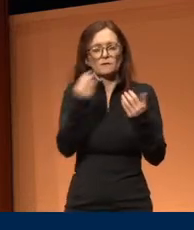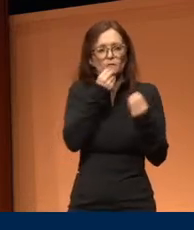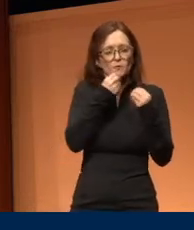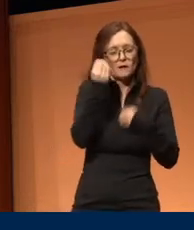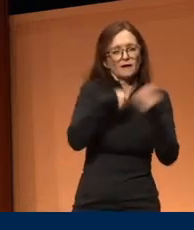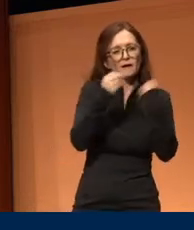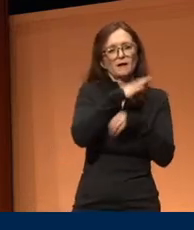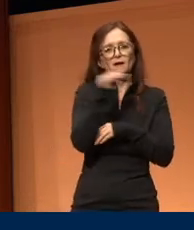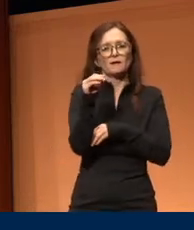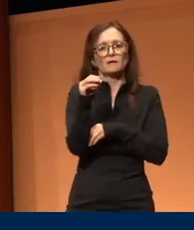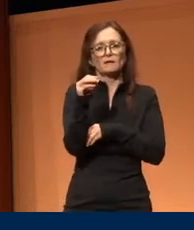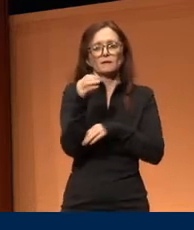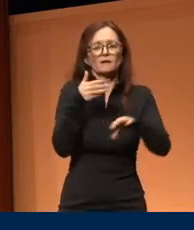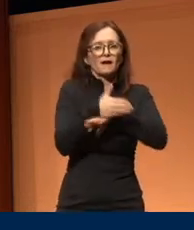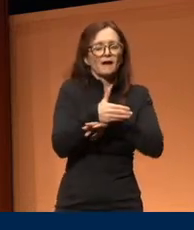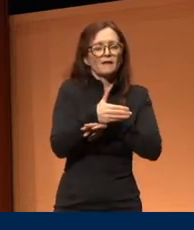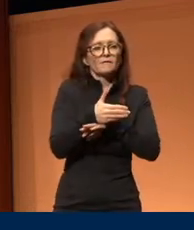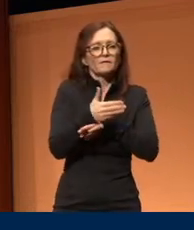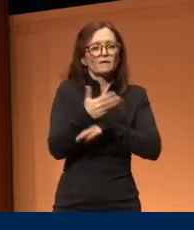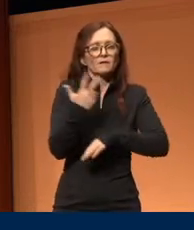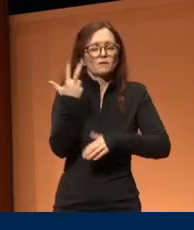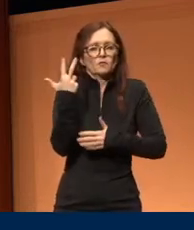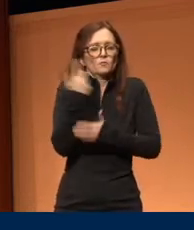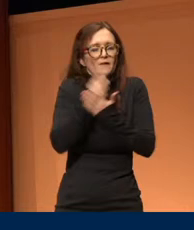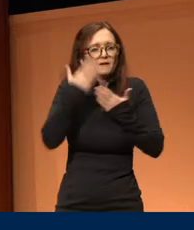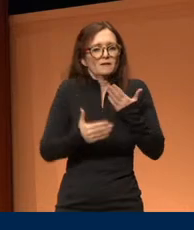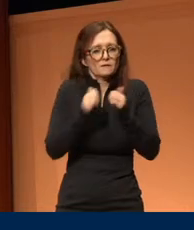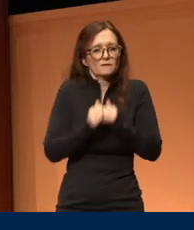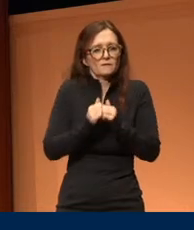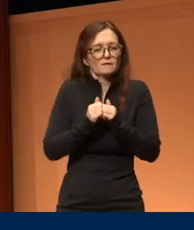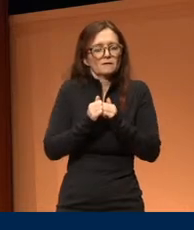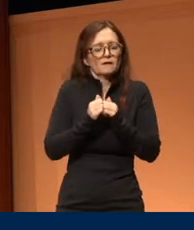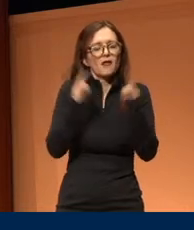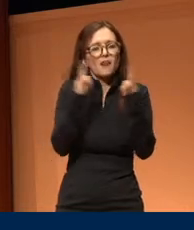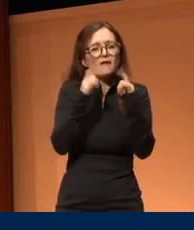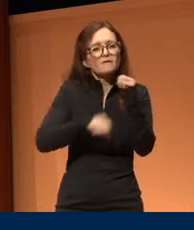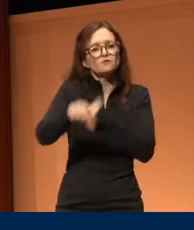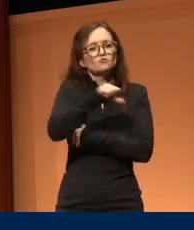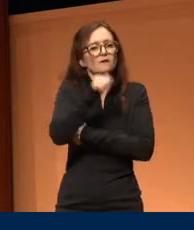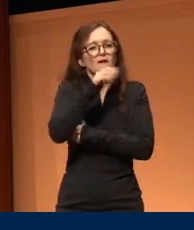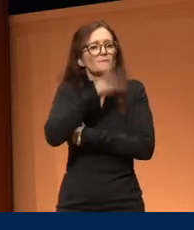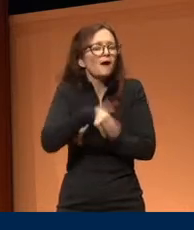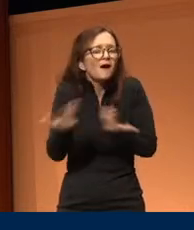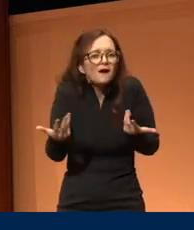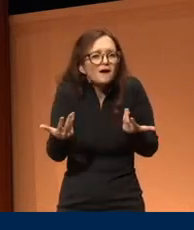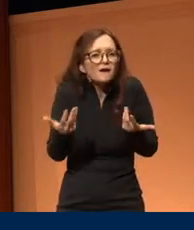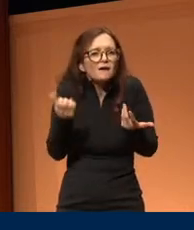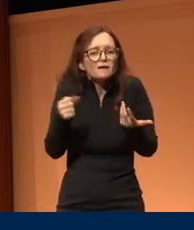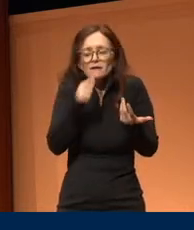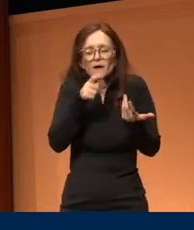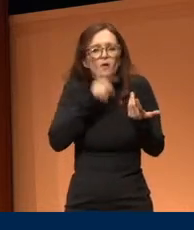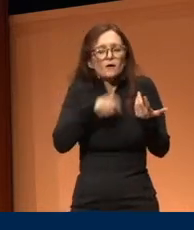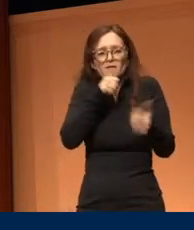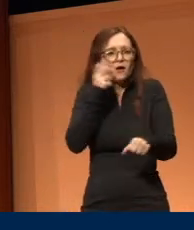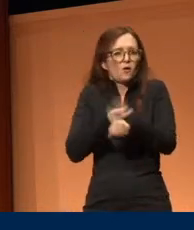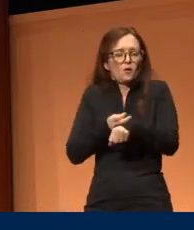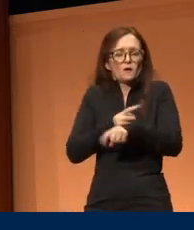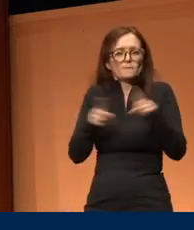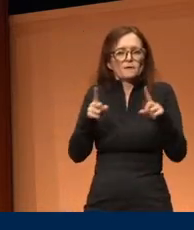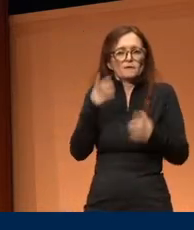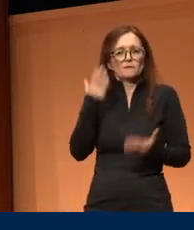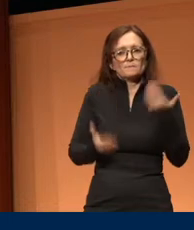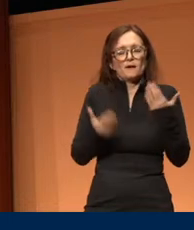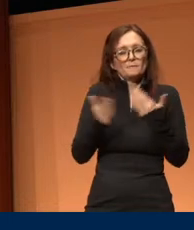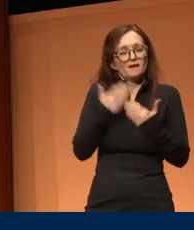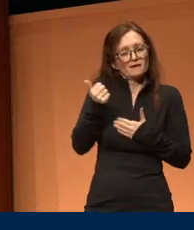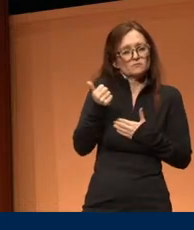goal, and after three weekends, they love each other. So it's not that hard, it turns out. And maybe it's actually